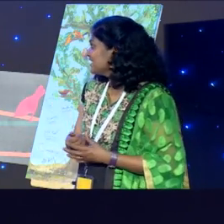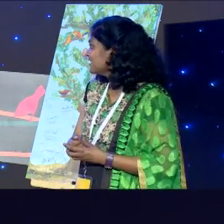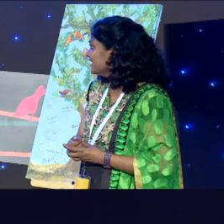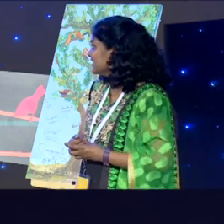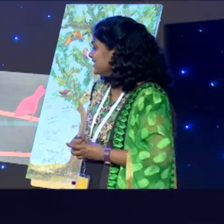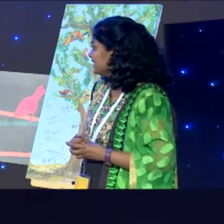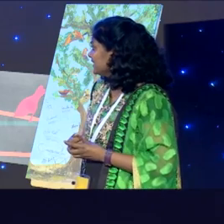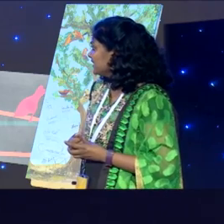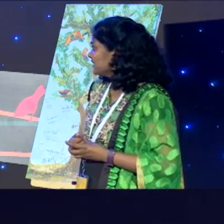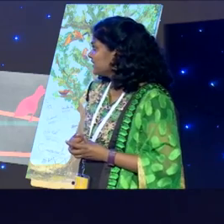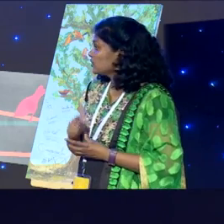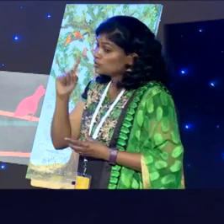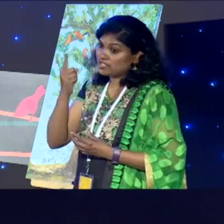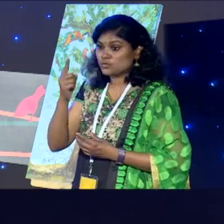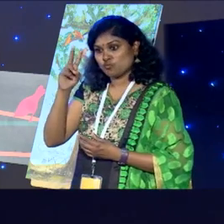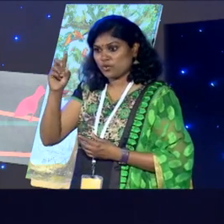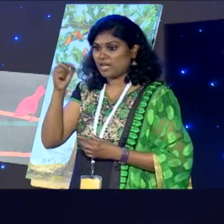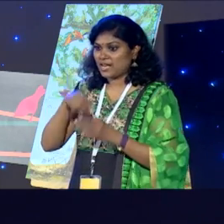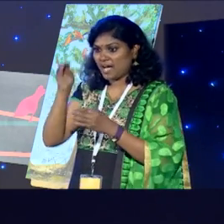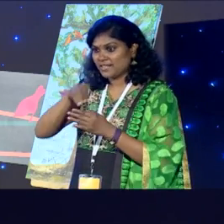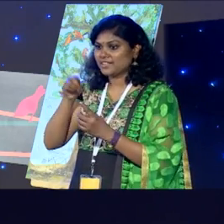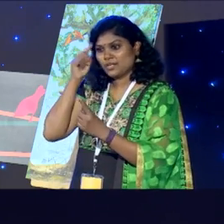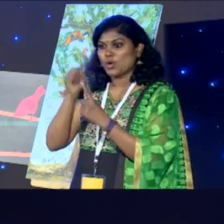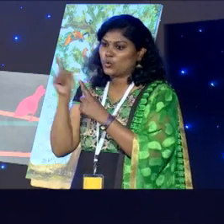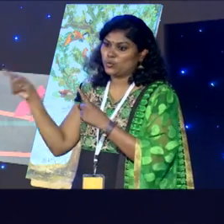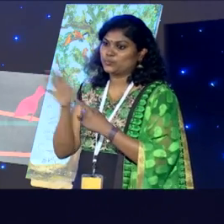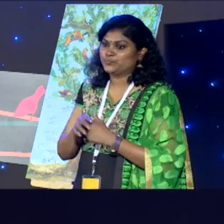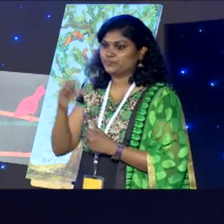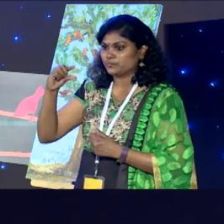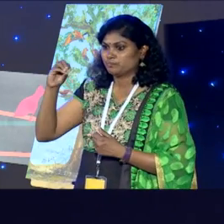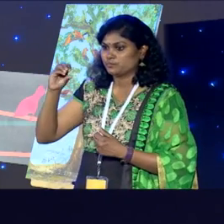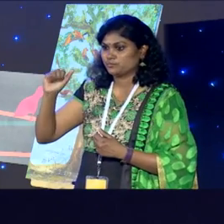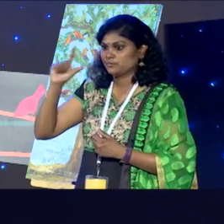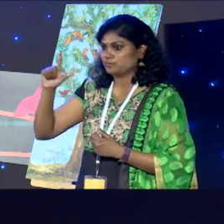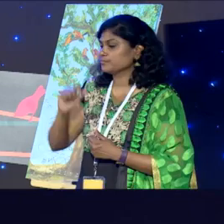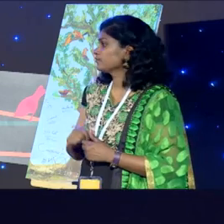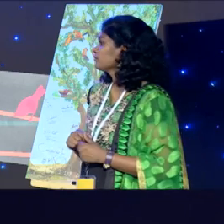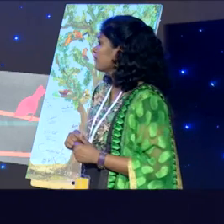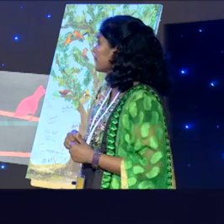right? So that's one of our objectives. And another thing is that, see,